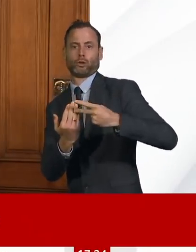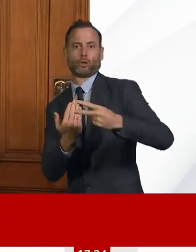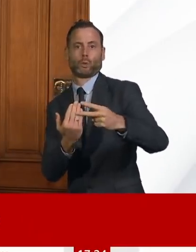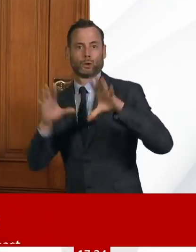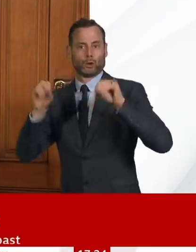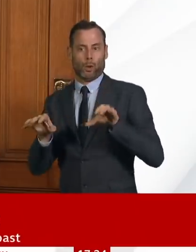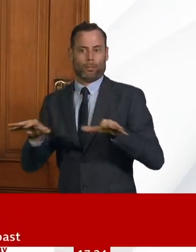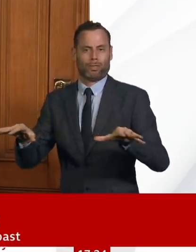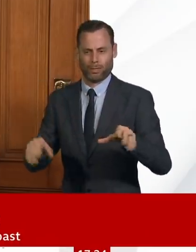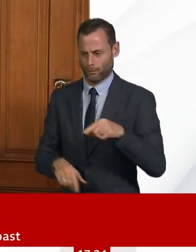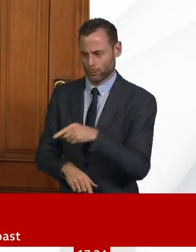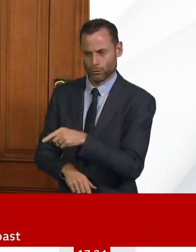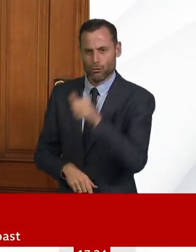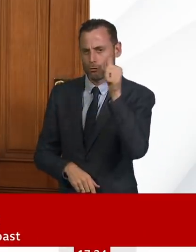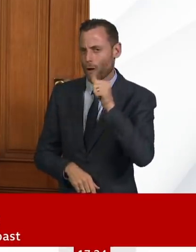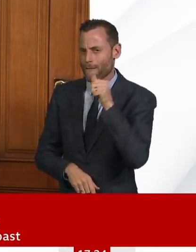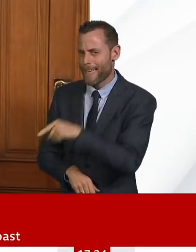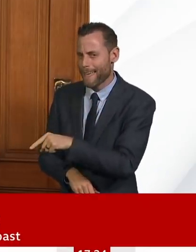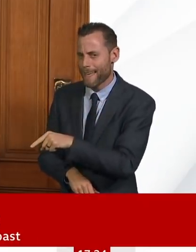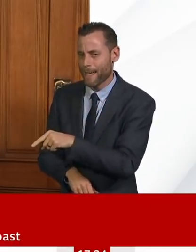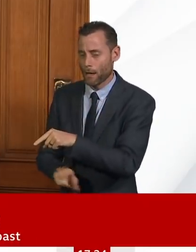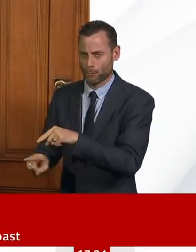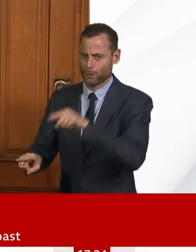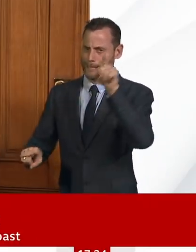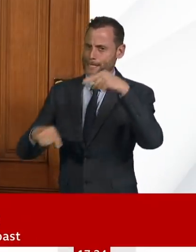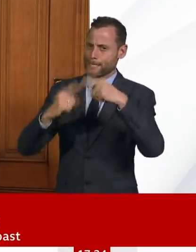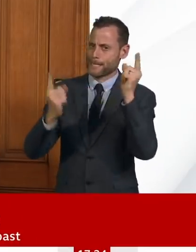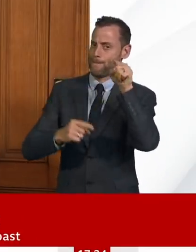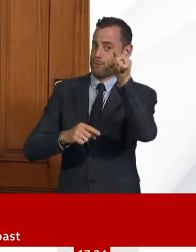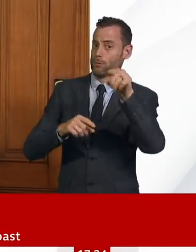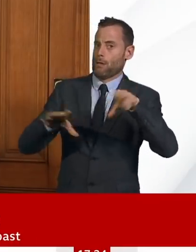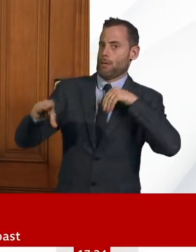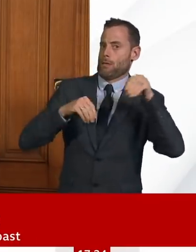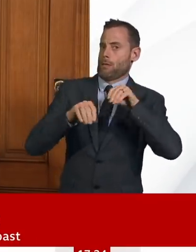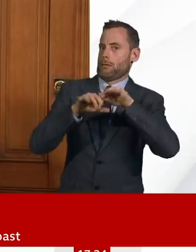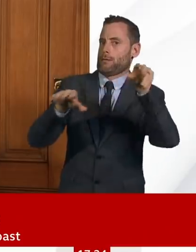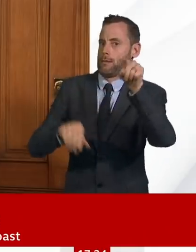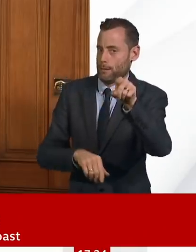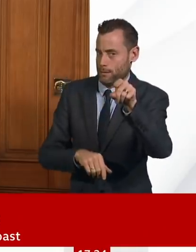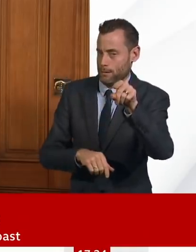consistent with the epidemiological picture we're seeing, or indeed consistent with the pressures that are